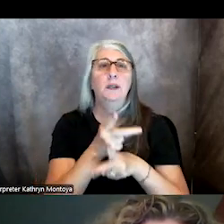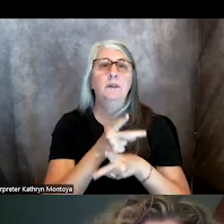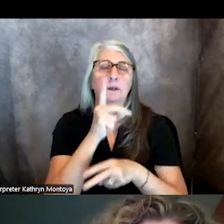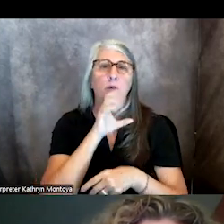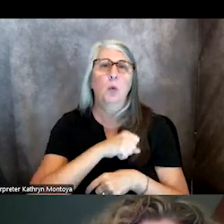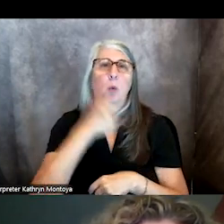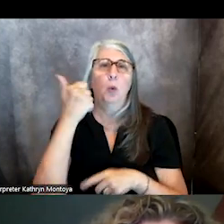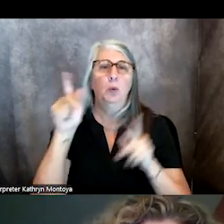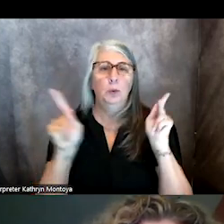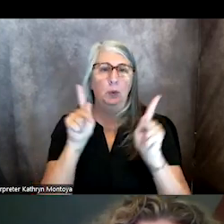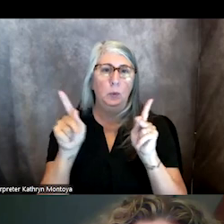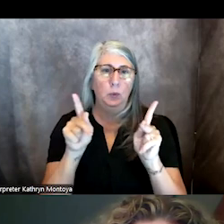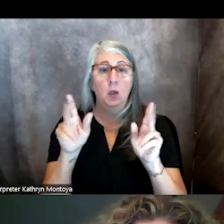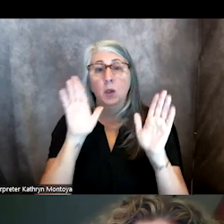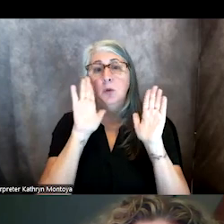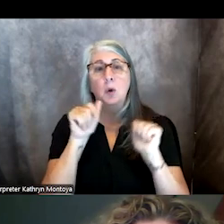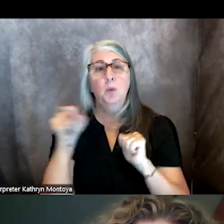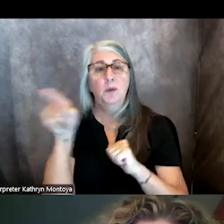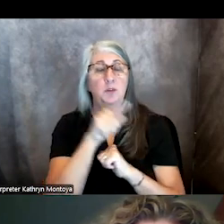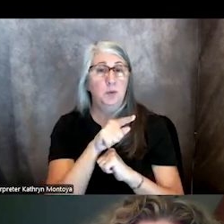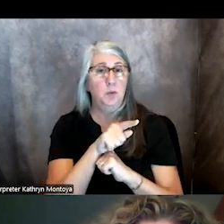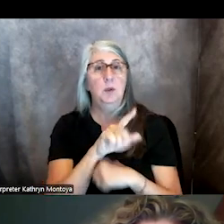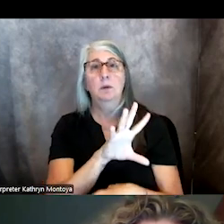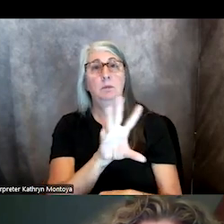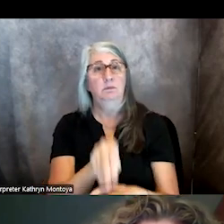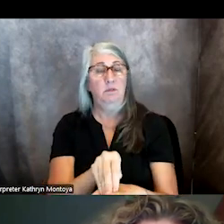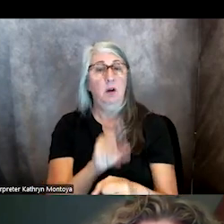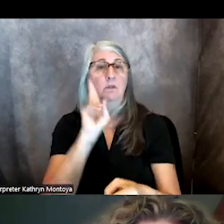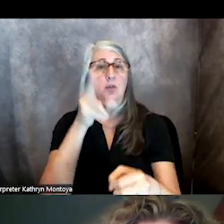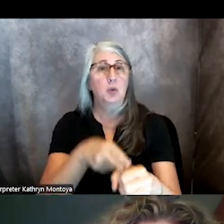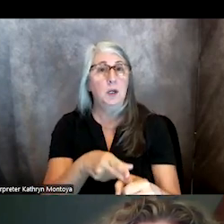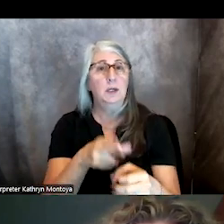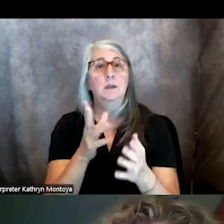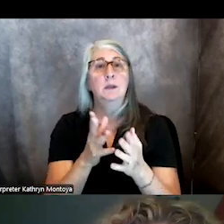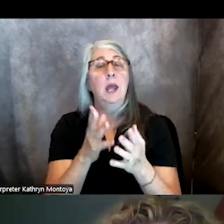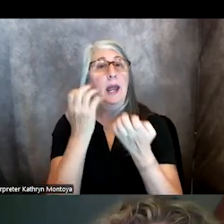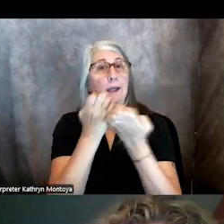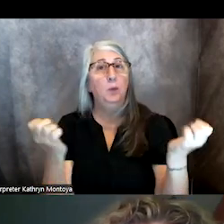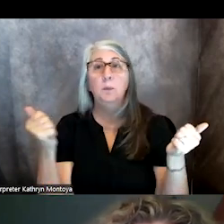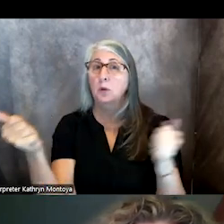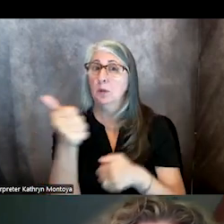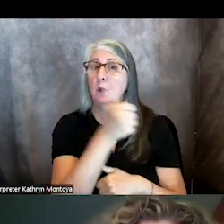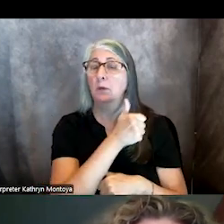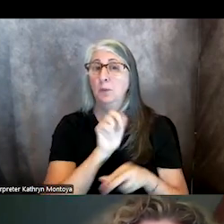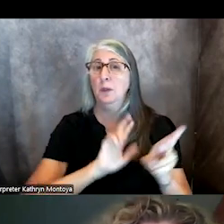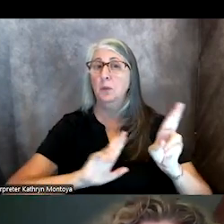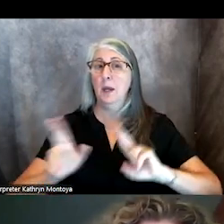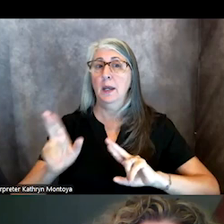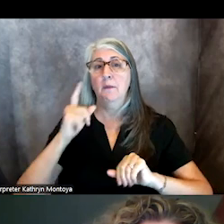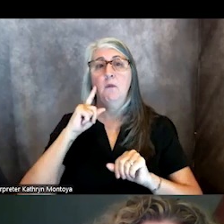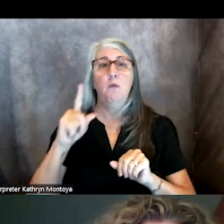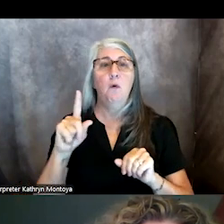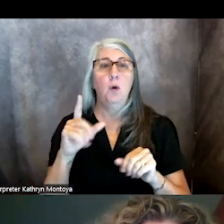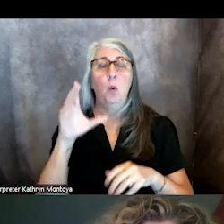opportunity to join us, to learn and engage and equip yourself with tools to enhance crisis services for